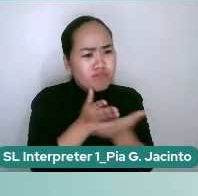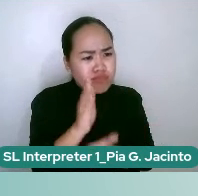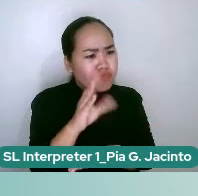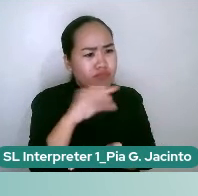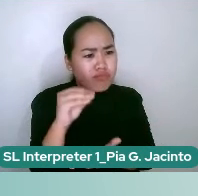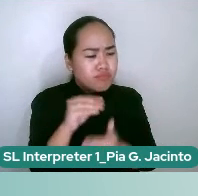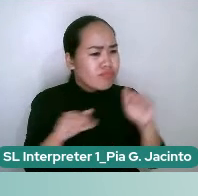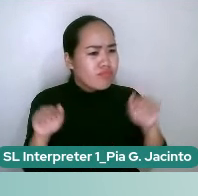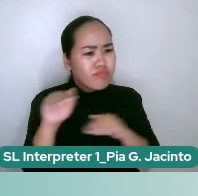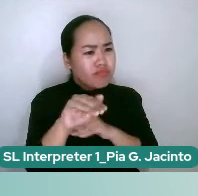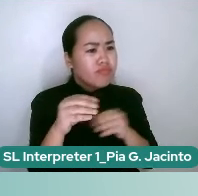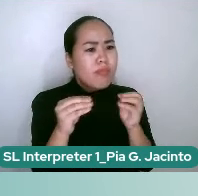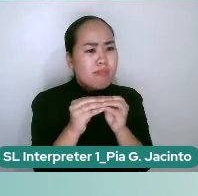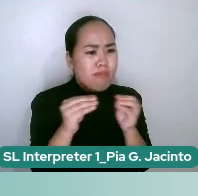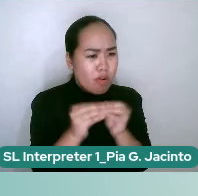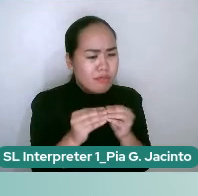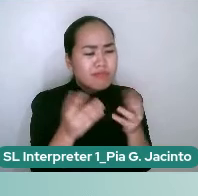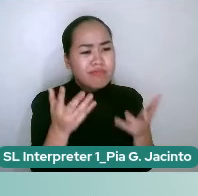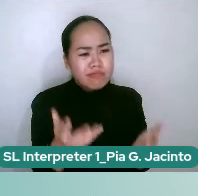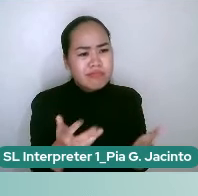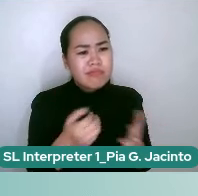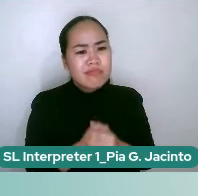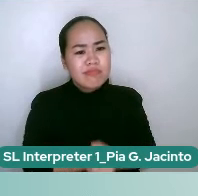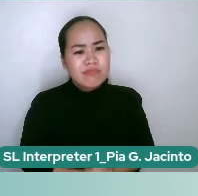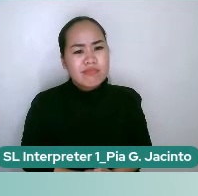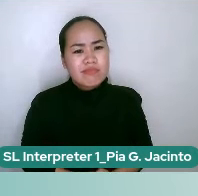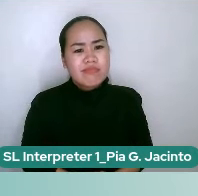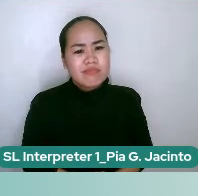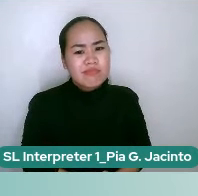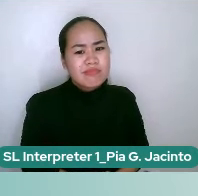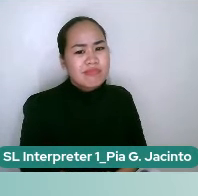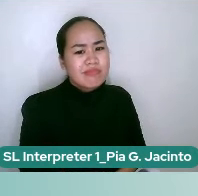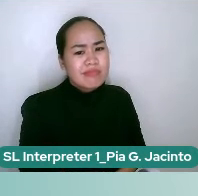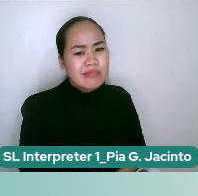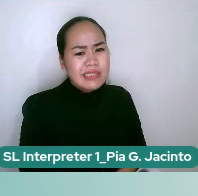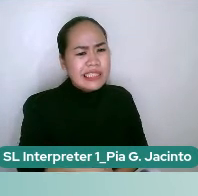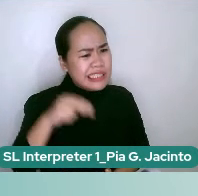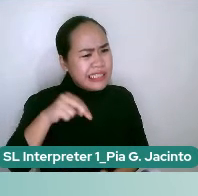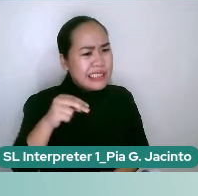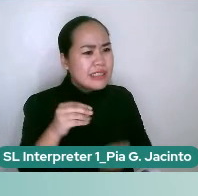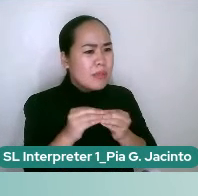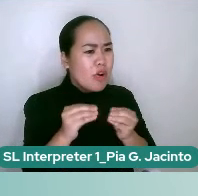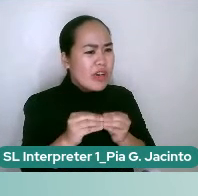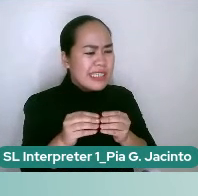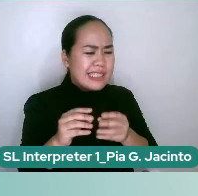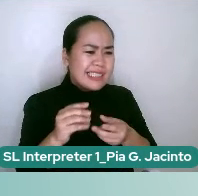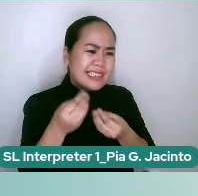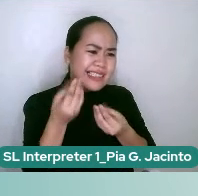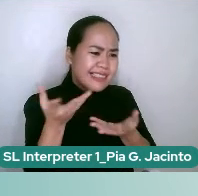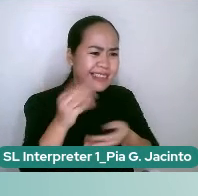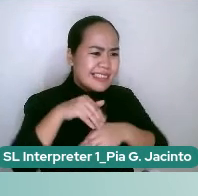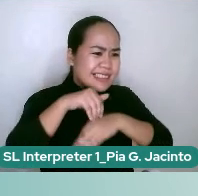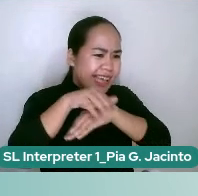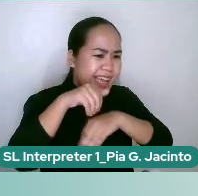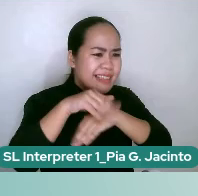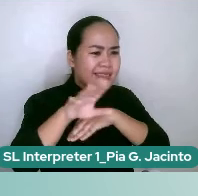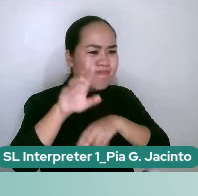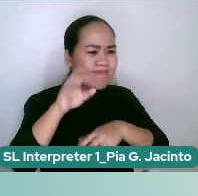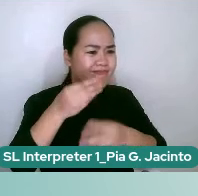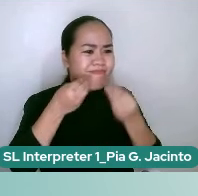fashion and efficiently? We now need to really transmit the message that HPV testing is now